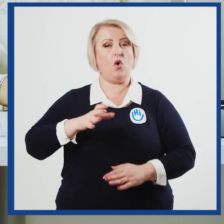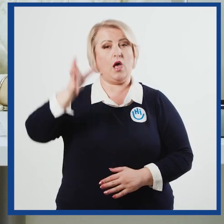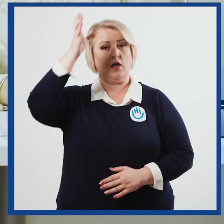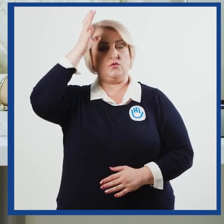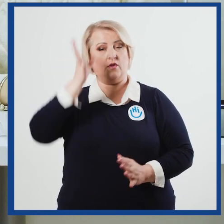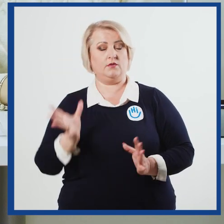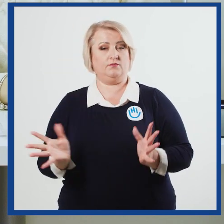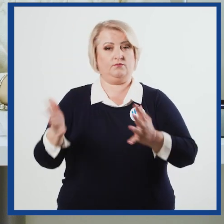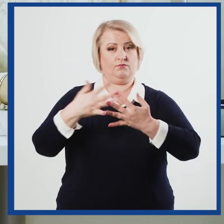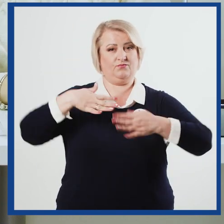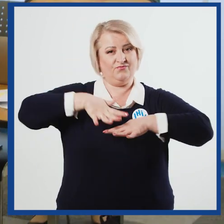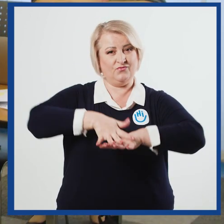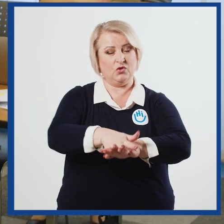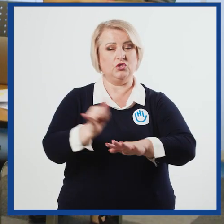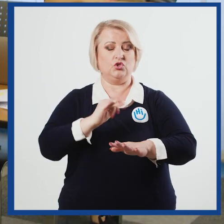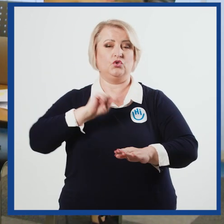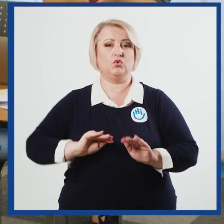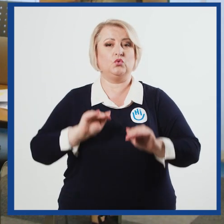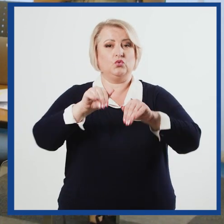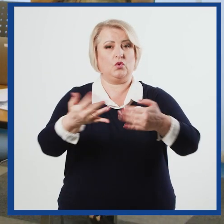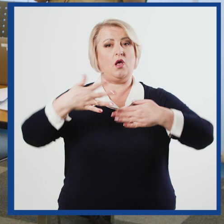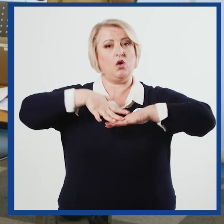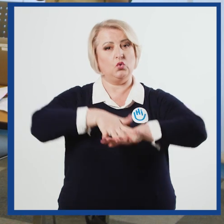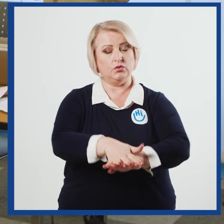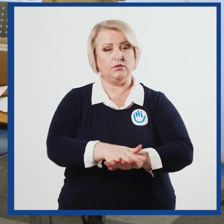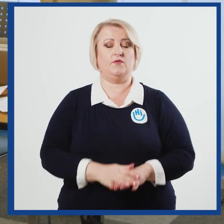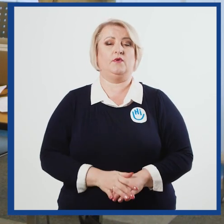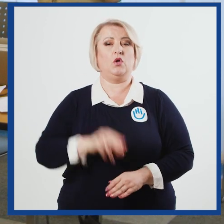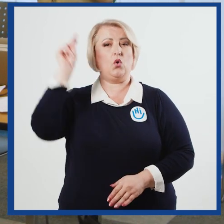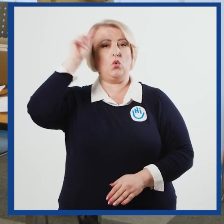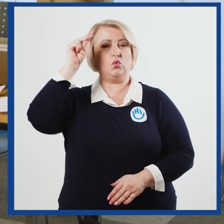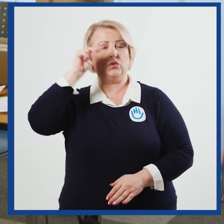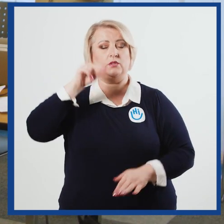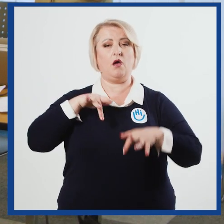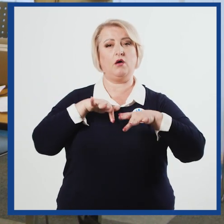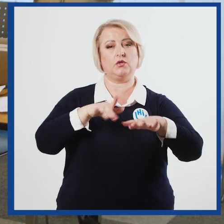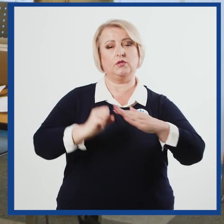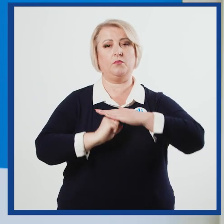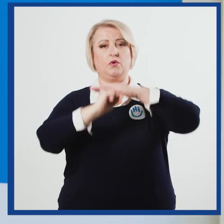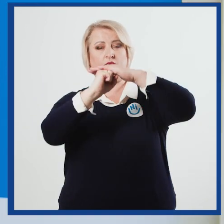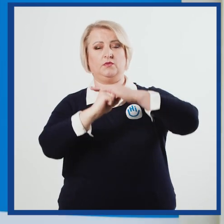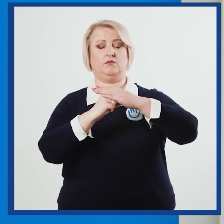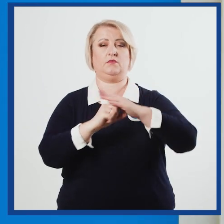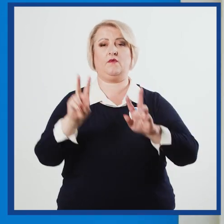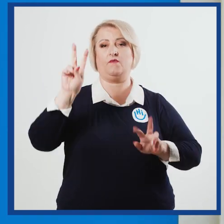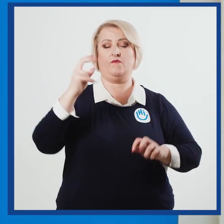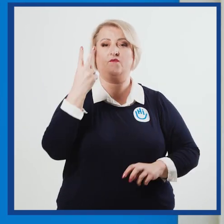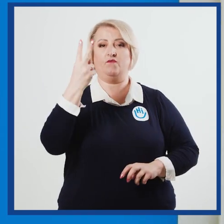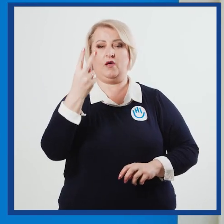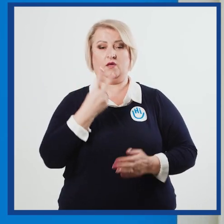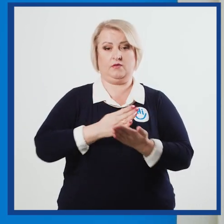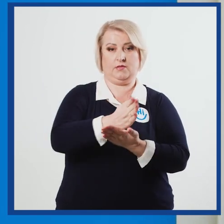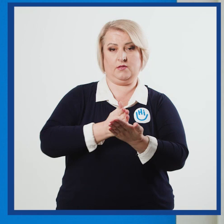workshop based on the twin-track approach and must-do actions, and workshop to identify and remove barriers and facilitators